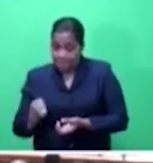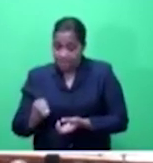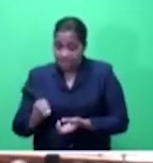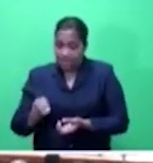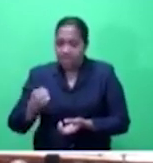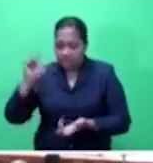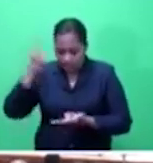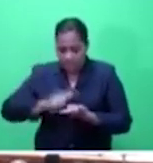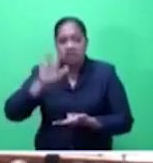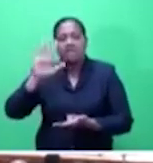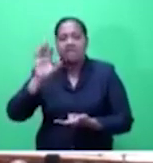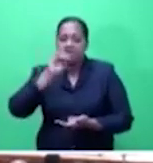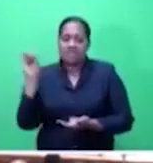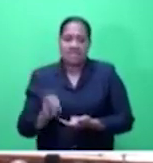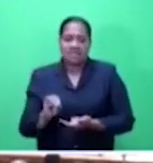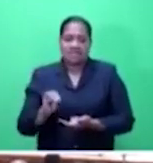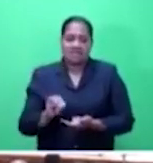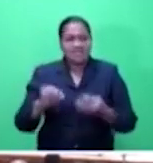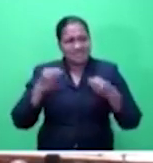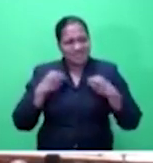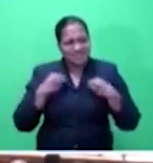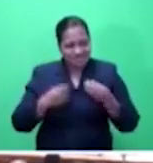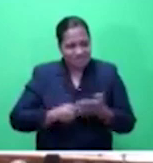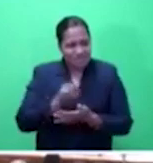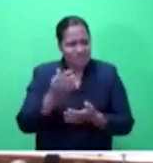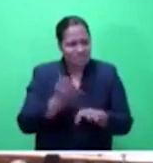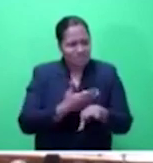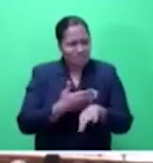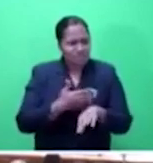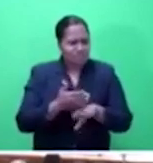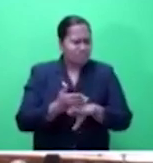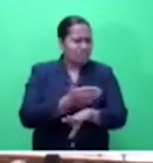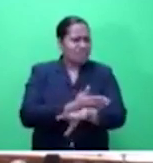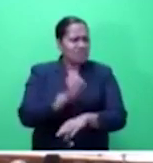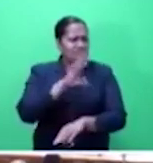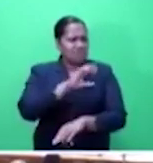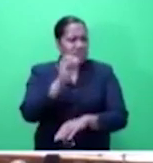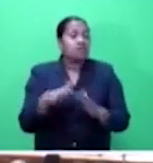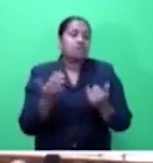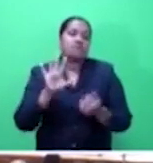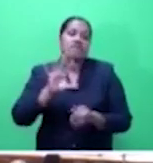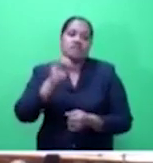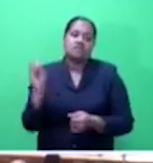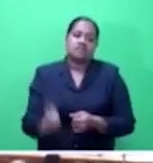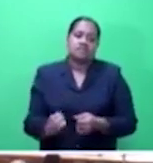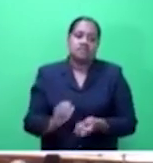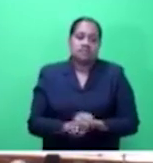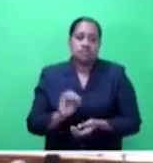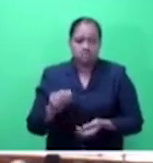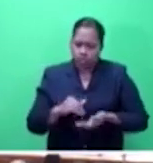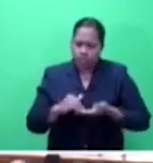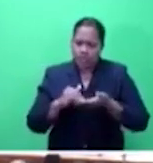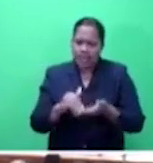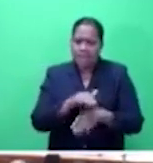December 2020. Over the next 9 months, this will keep $130 million in their accounts, helping them sustain